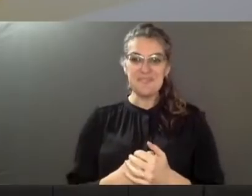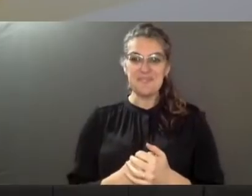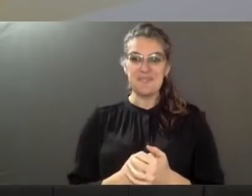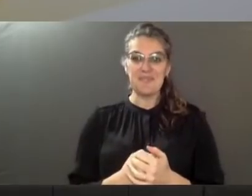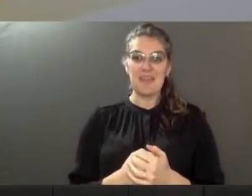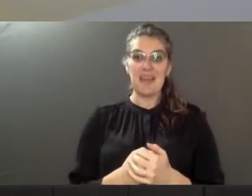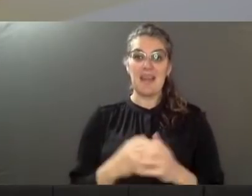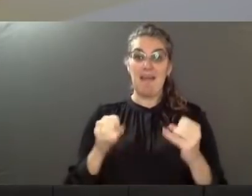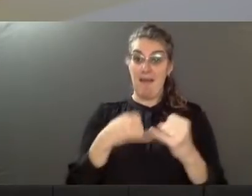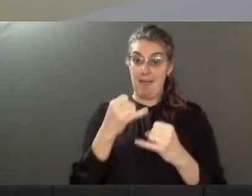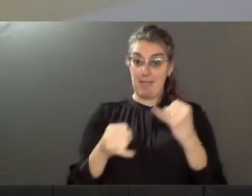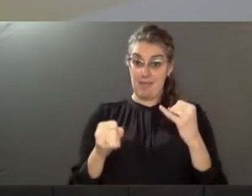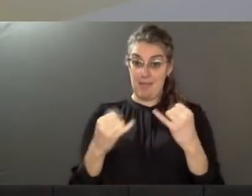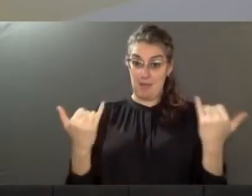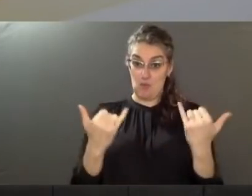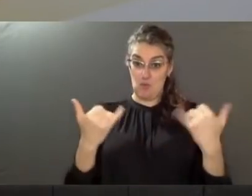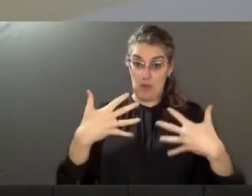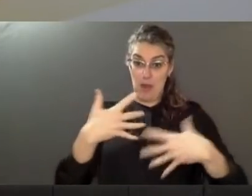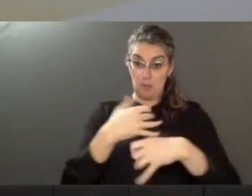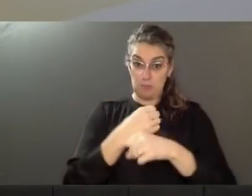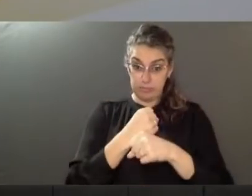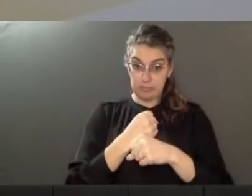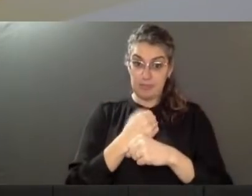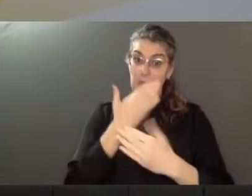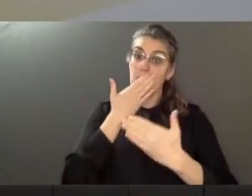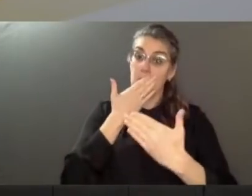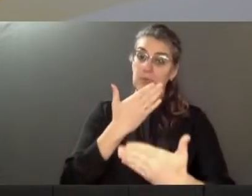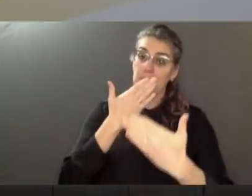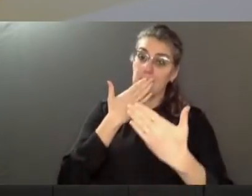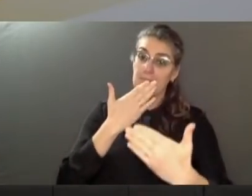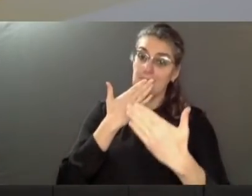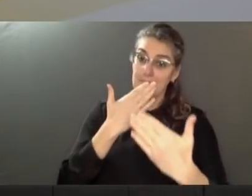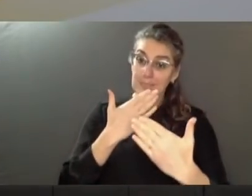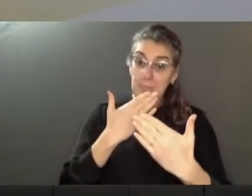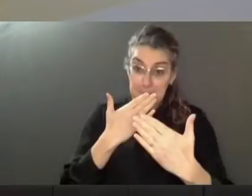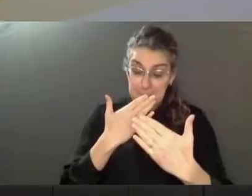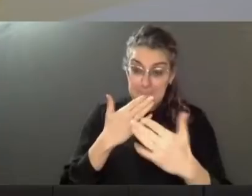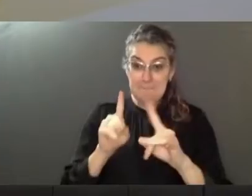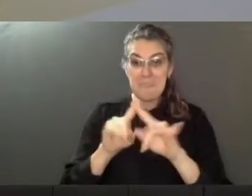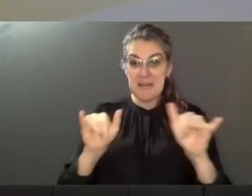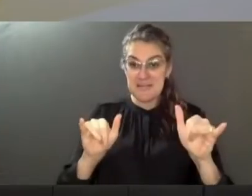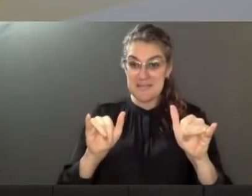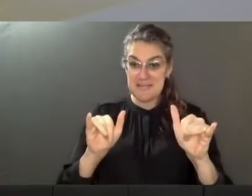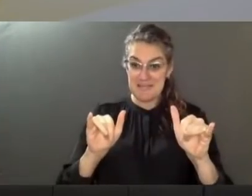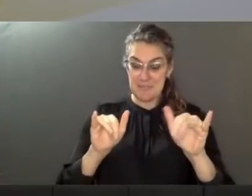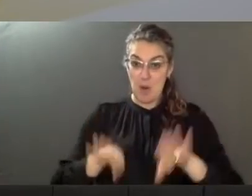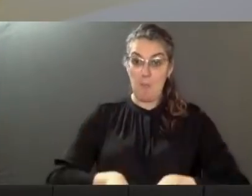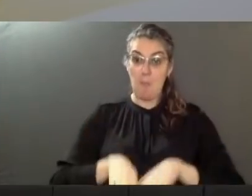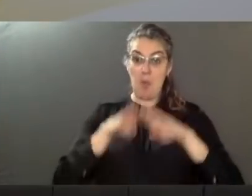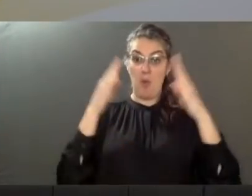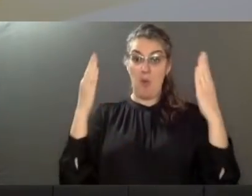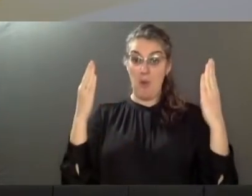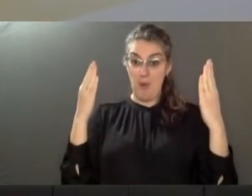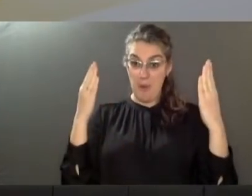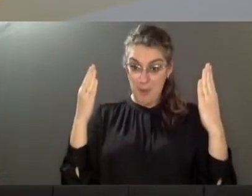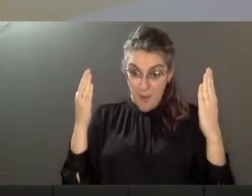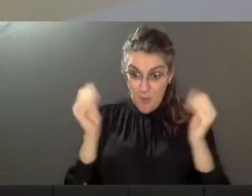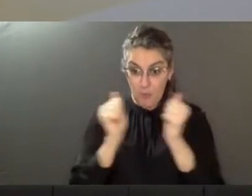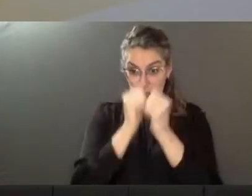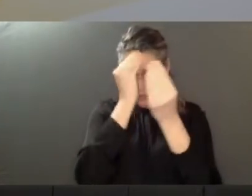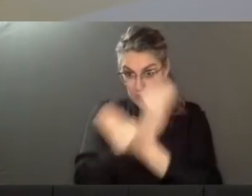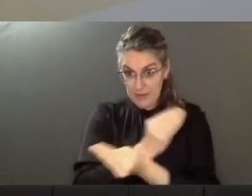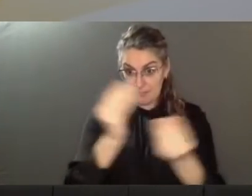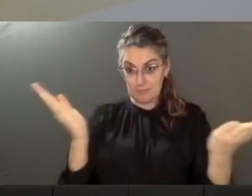grateful I am, but I'd like to also start as well by saying I'm grateful to be here in